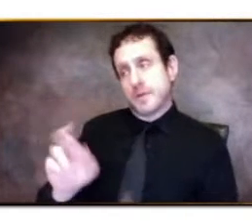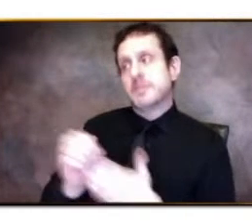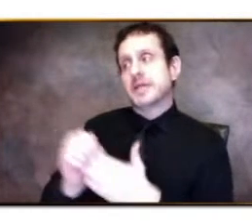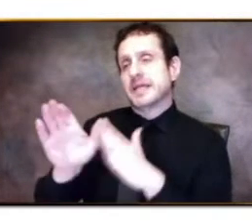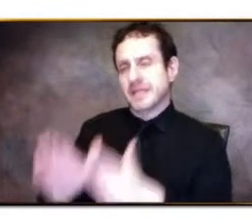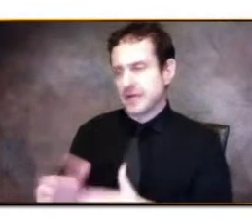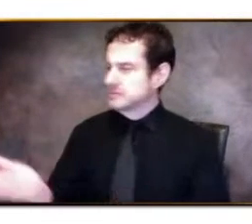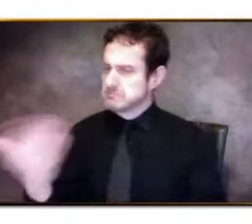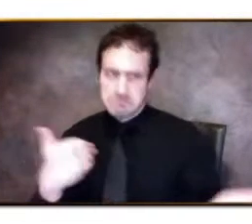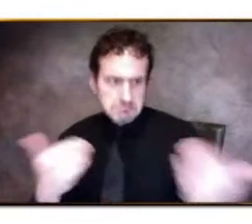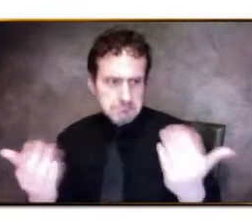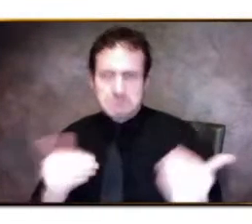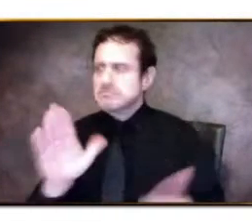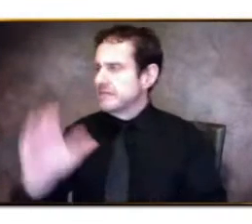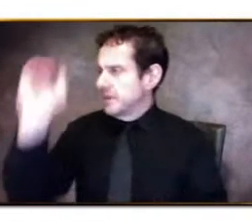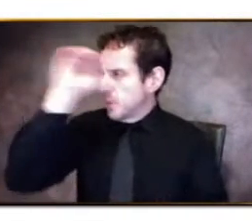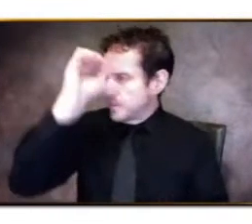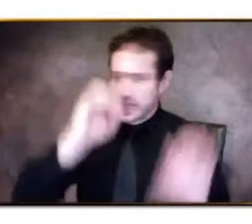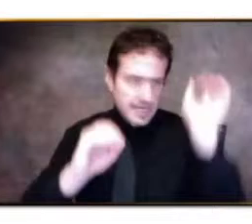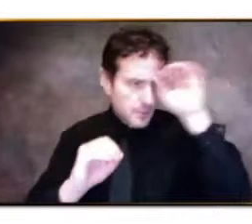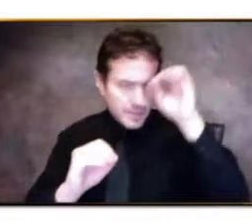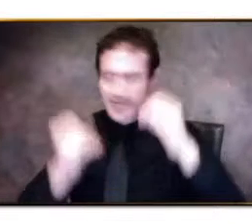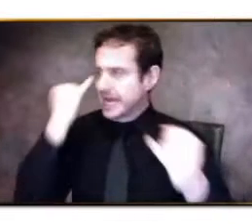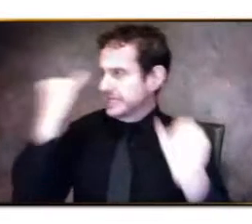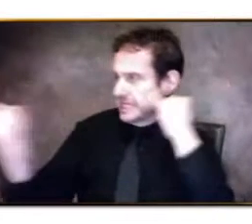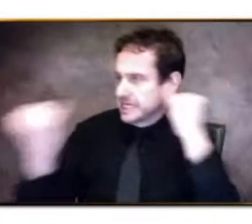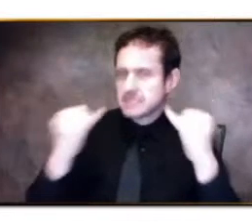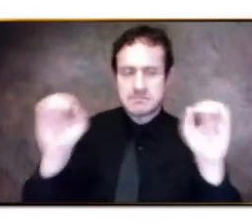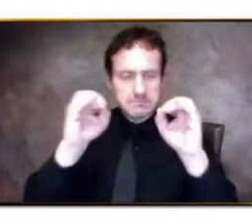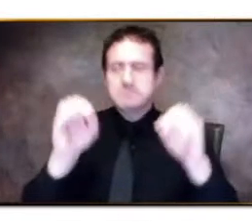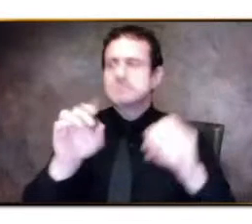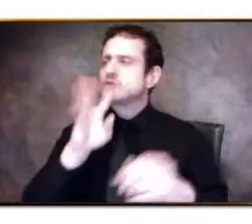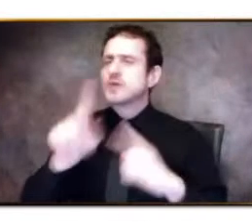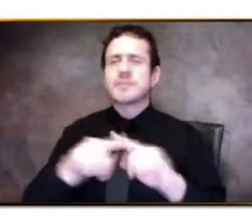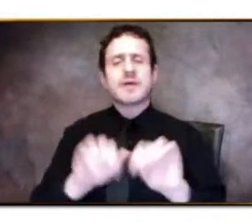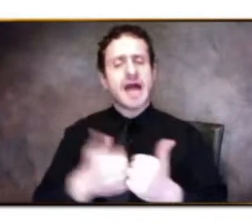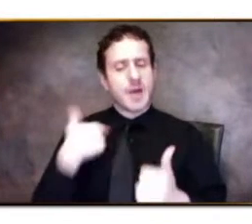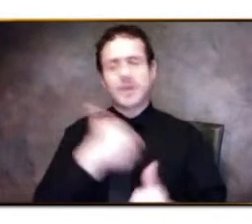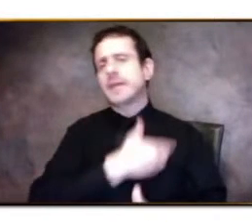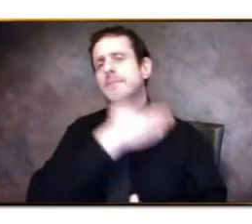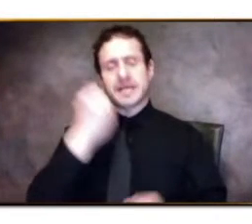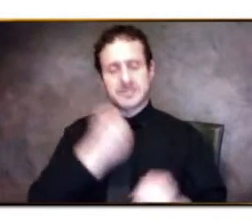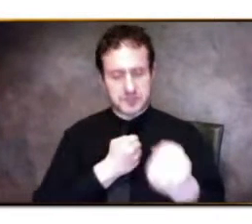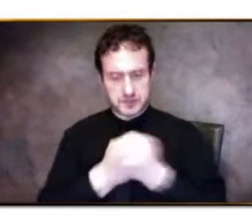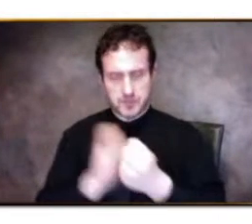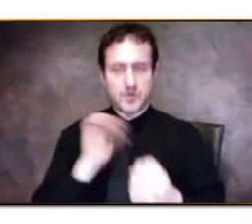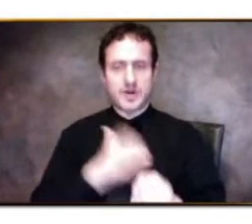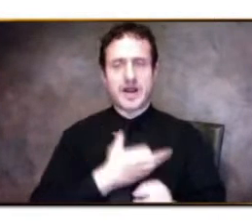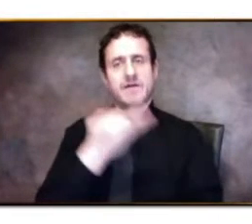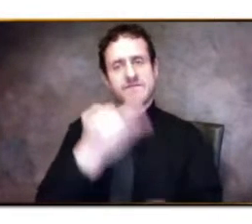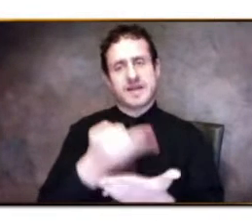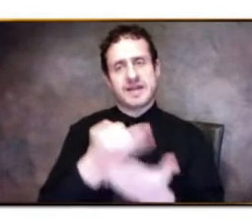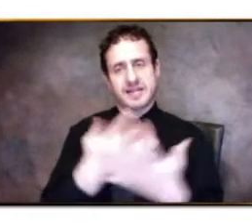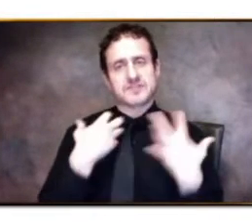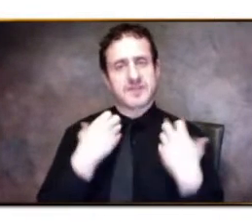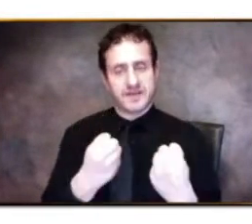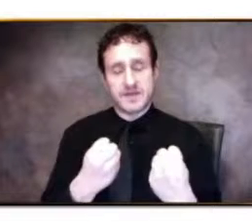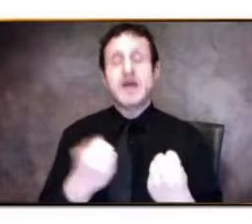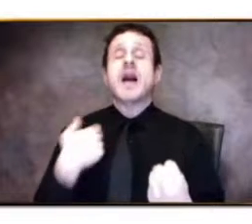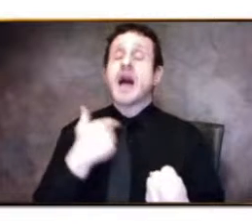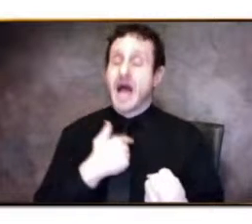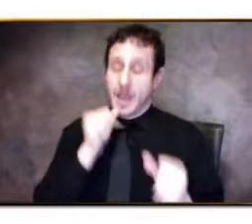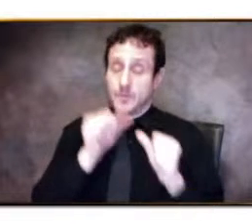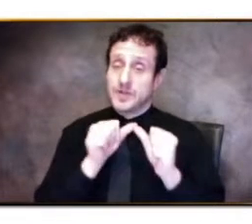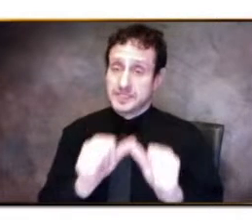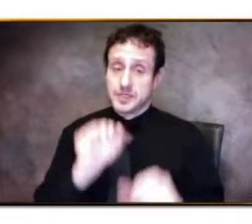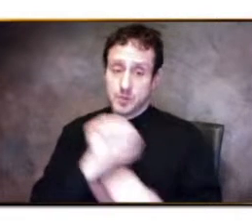ideas to address the long-term fiscal health of our state. I intend to continue working with them over the coming weeks and